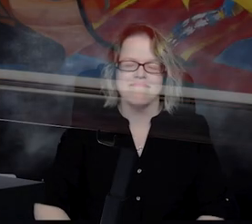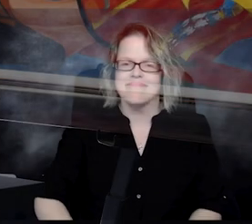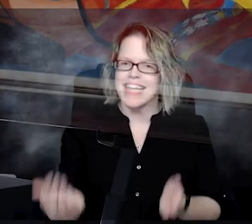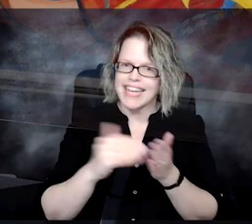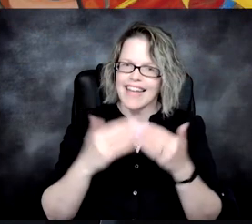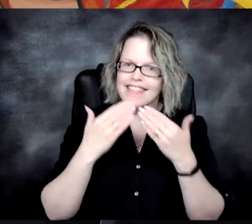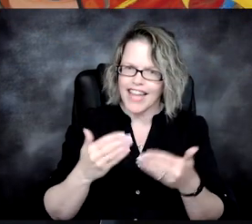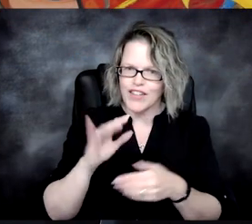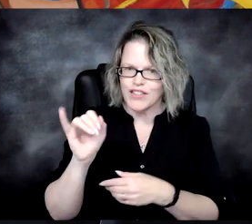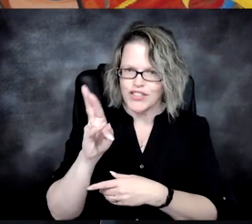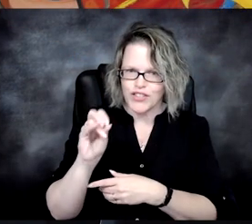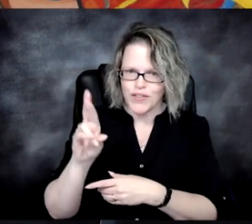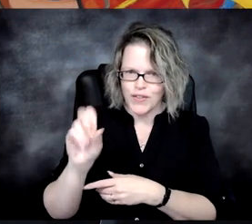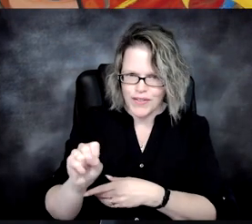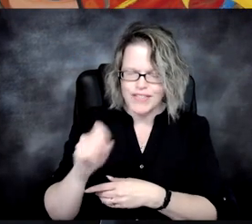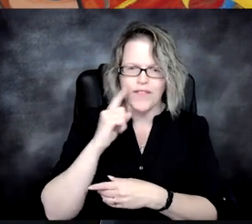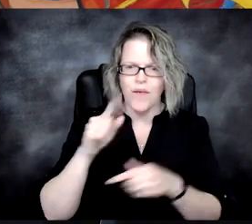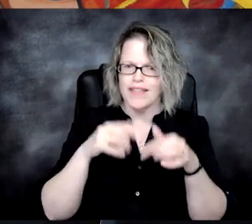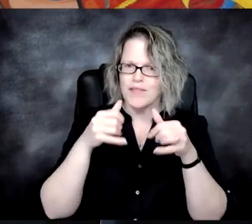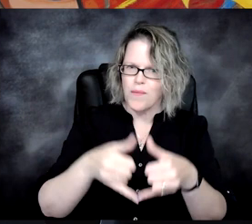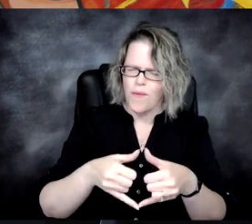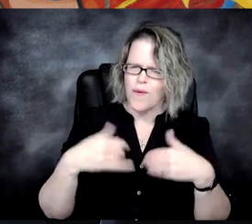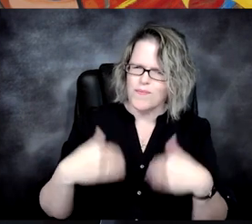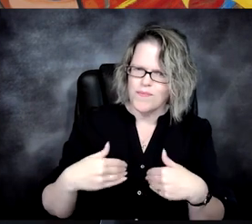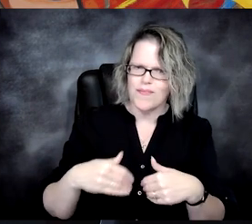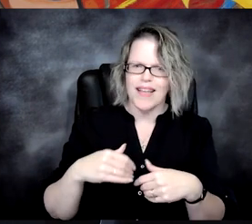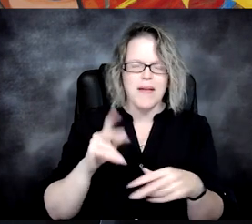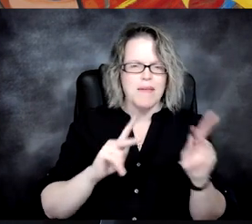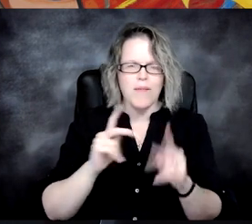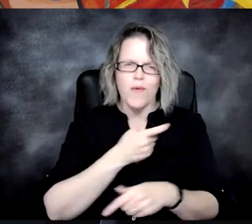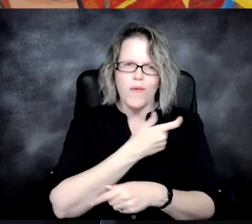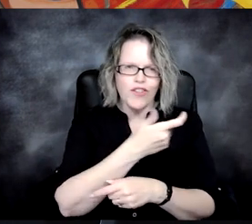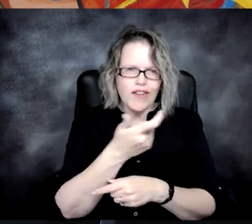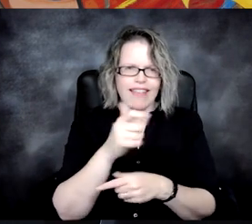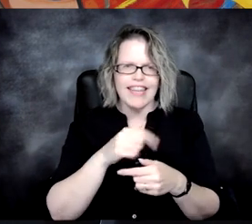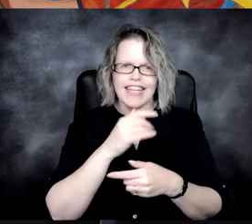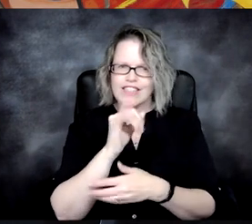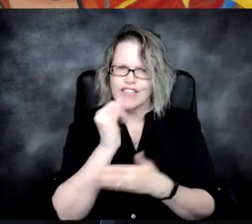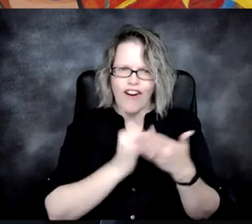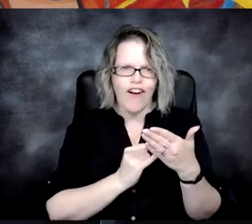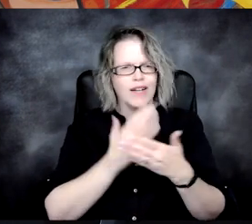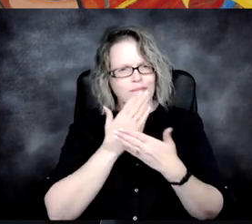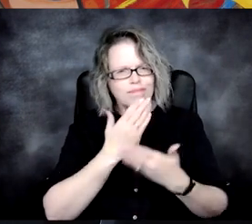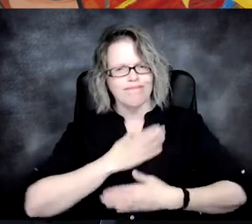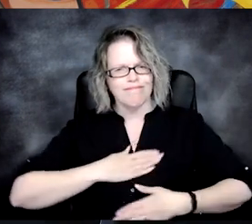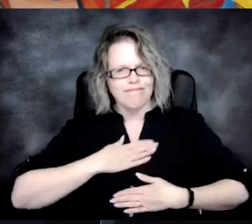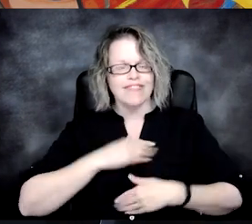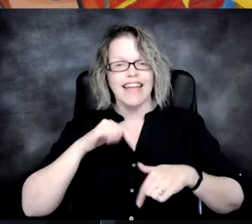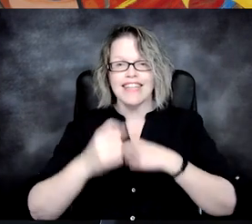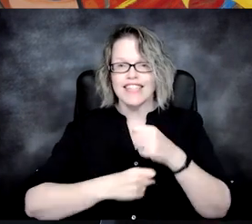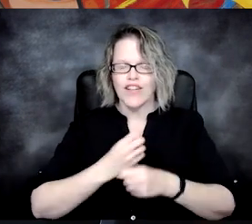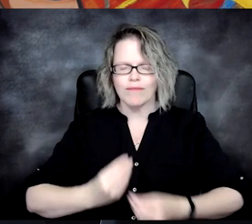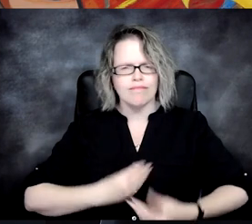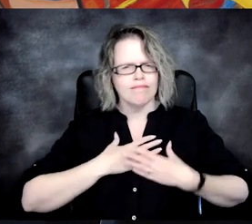Again, thank you to our jurors award folks who served to look at this art and just really appreciate and recognize it. This year, I was really moved